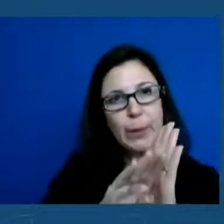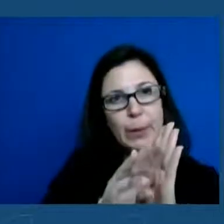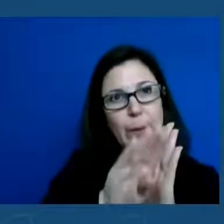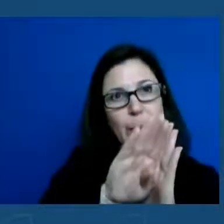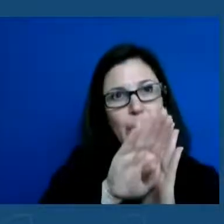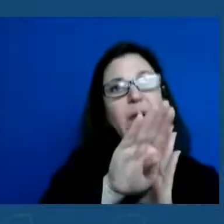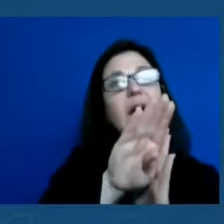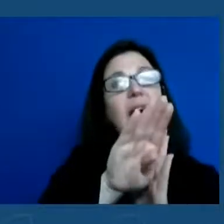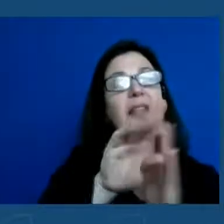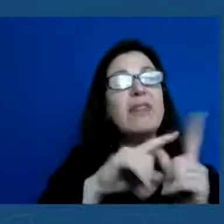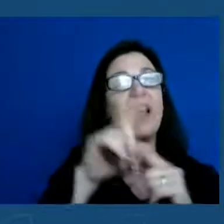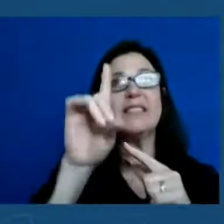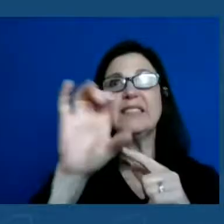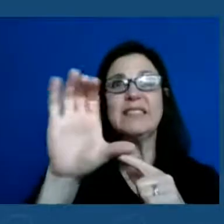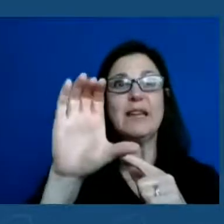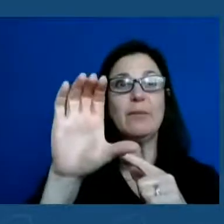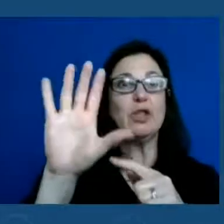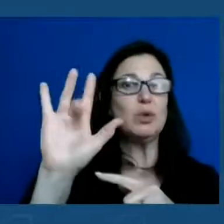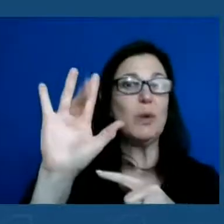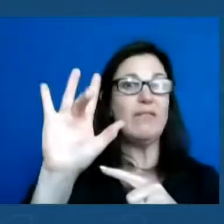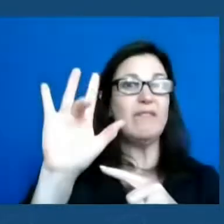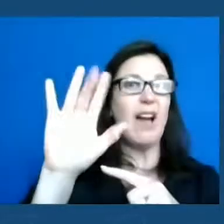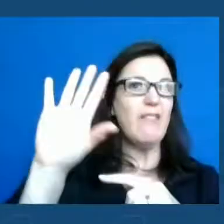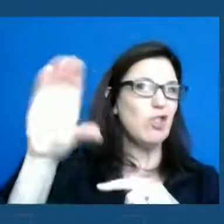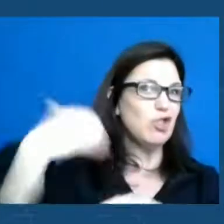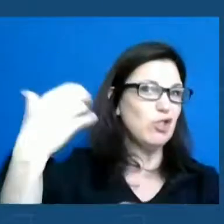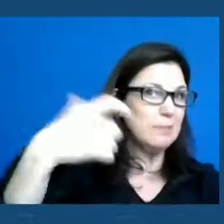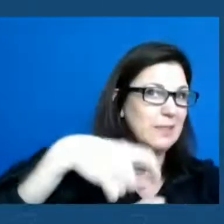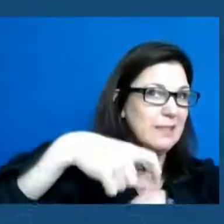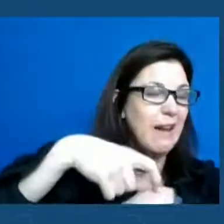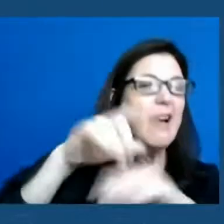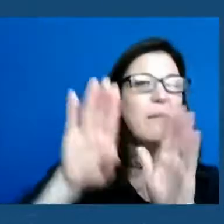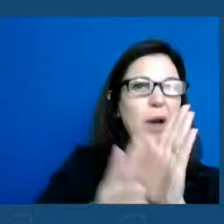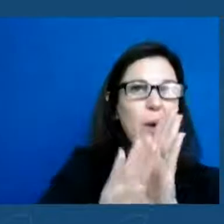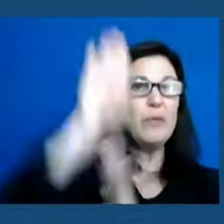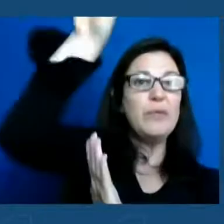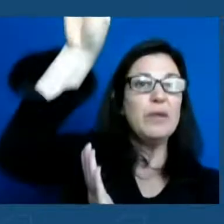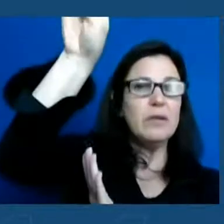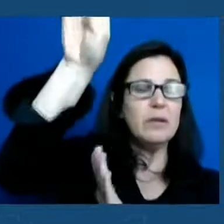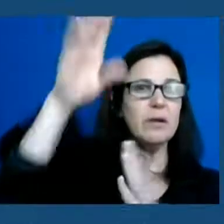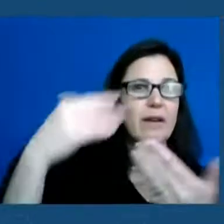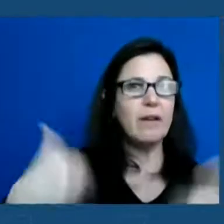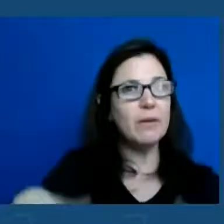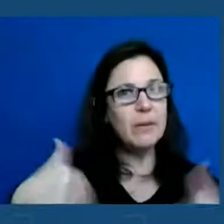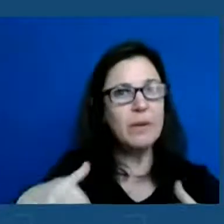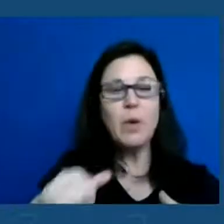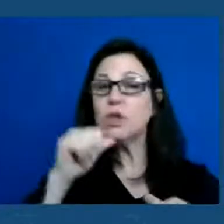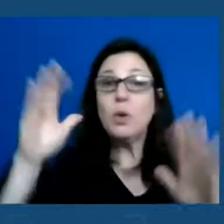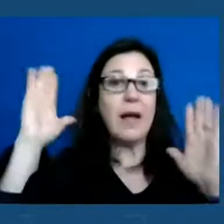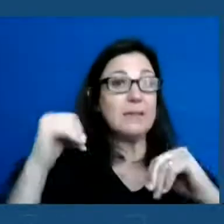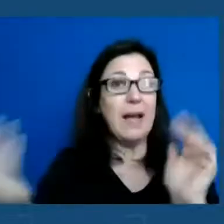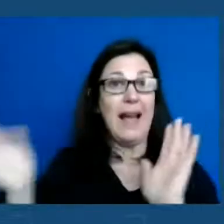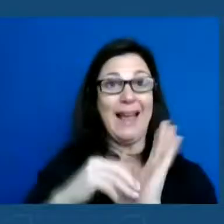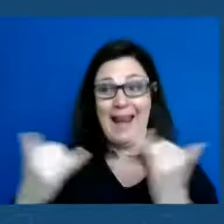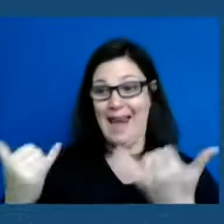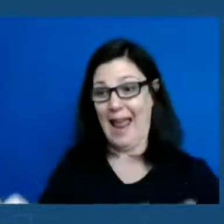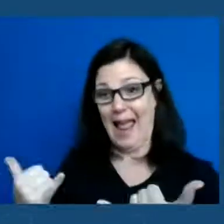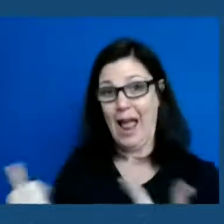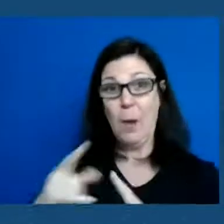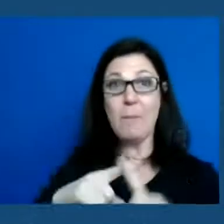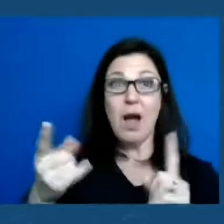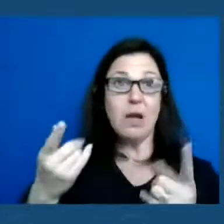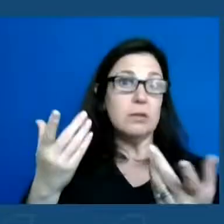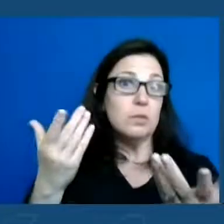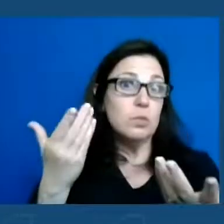December 25th, right around Christmas, it just went up like this. We're not expecting that to happen here, but on the other hand, we don't